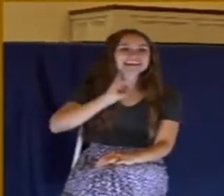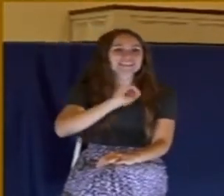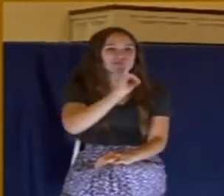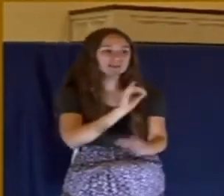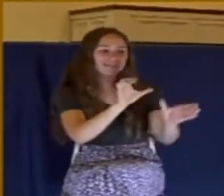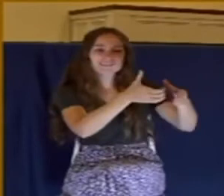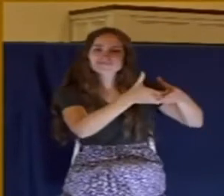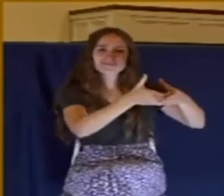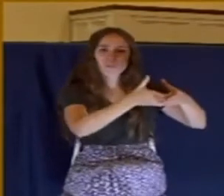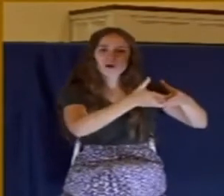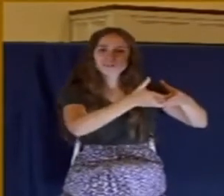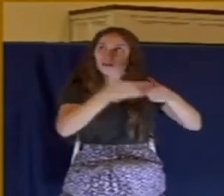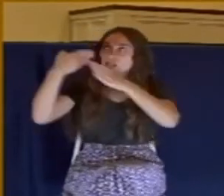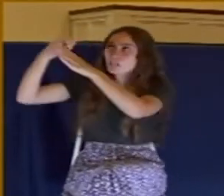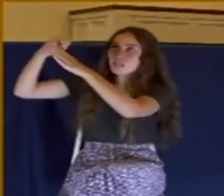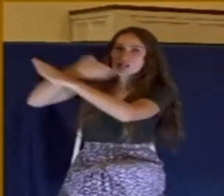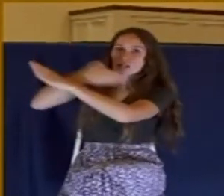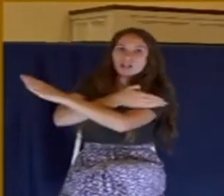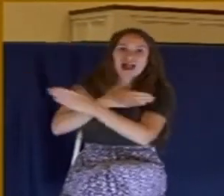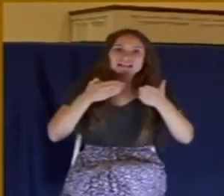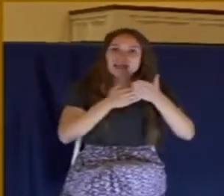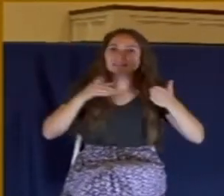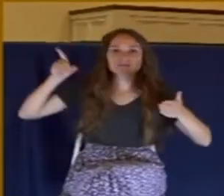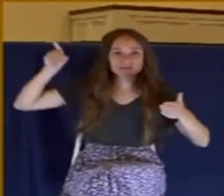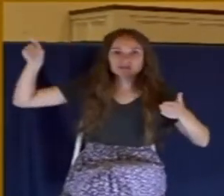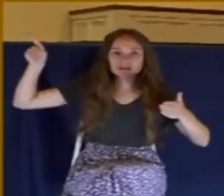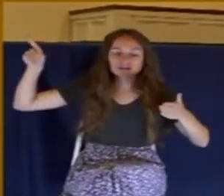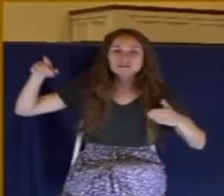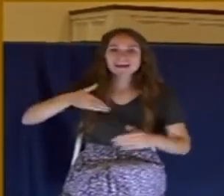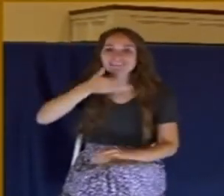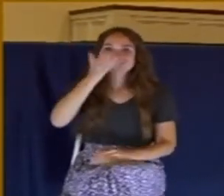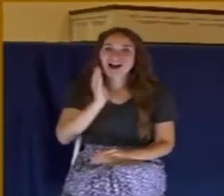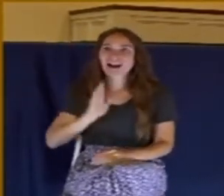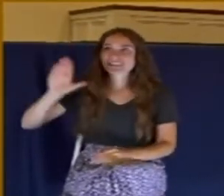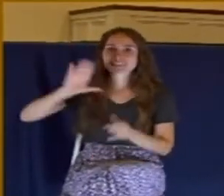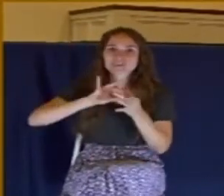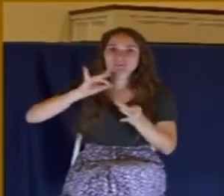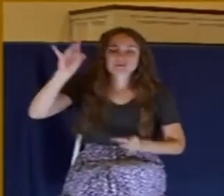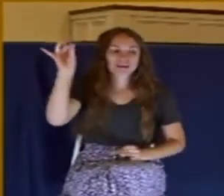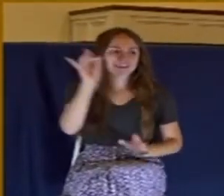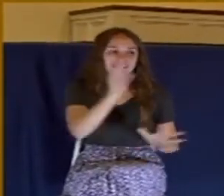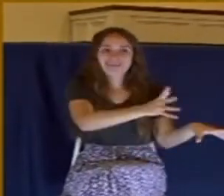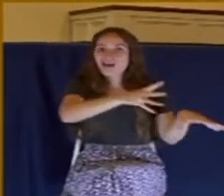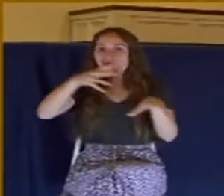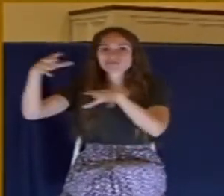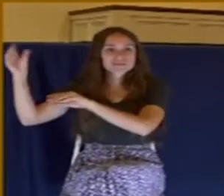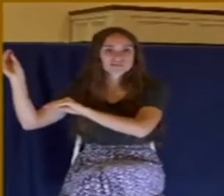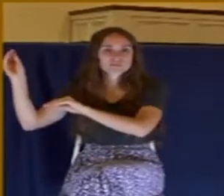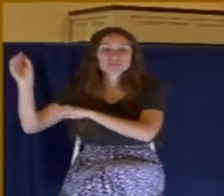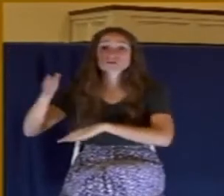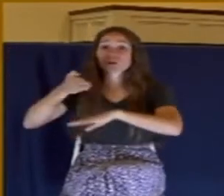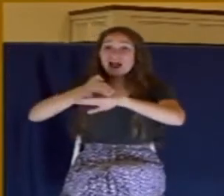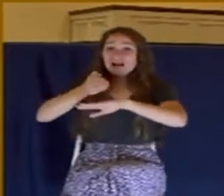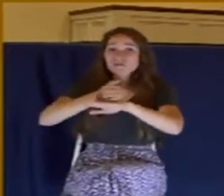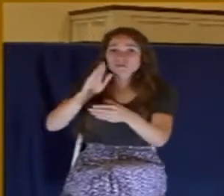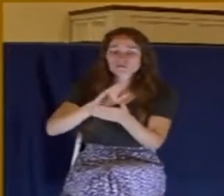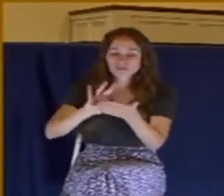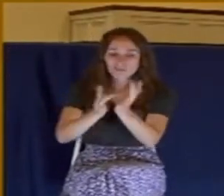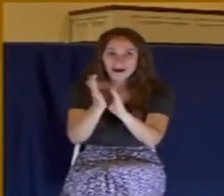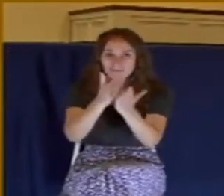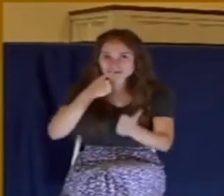glory, God left Israel. And that's what this vision is about. And after the glory of God left Israel,